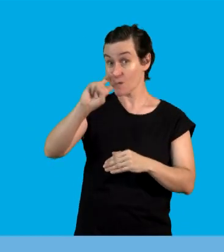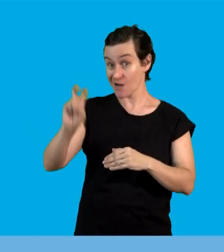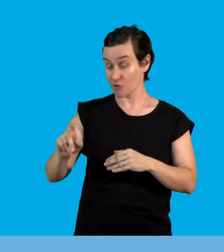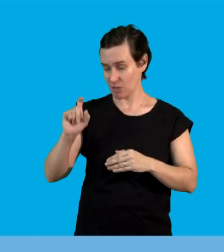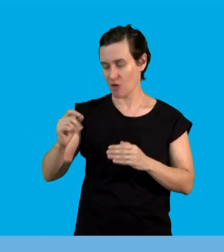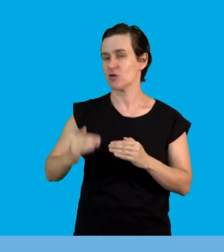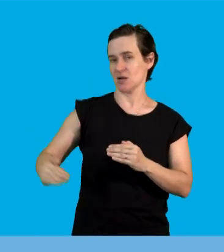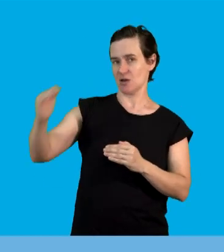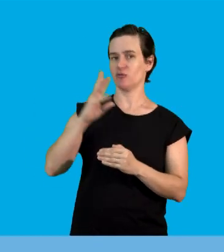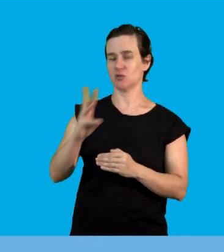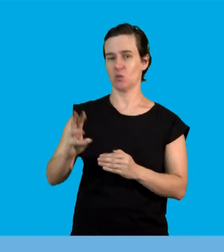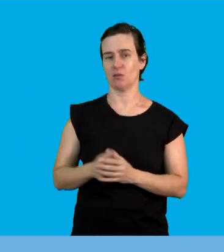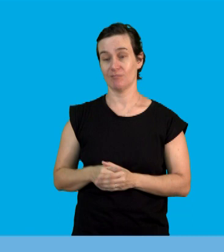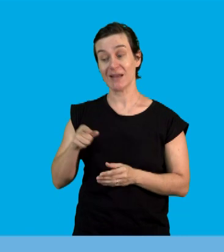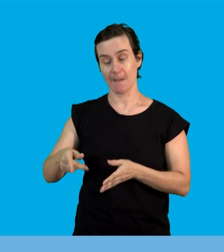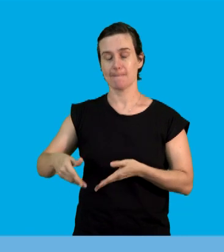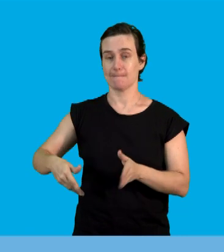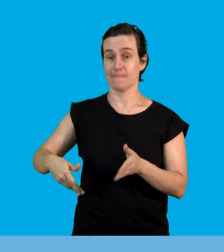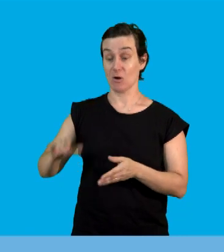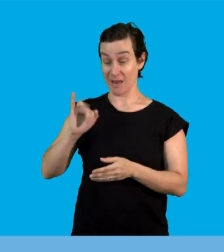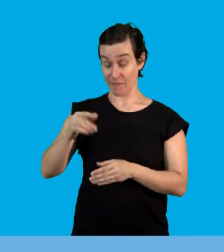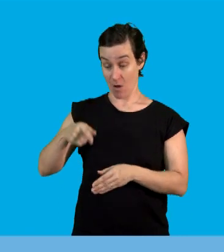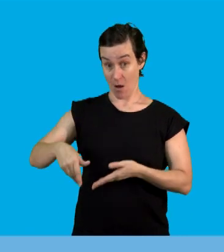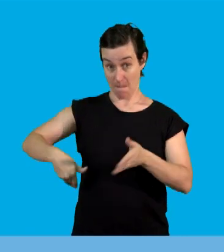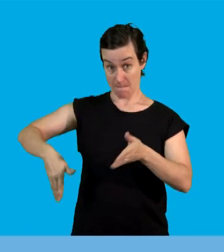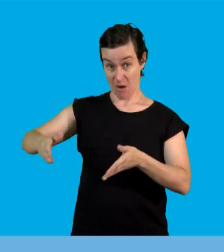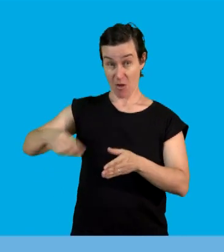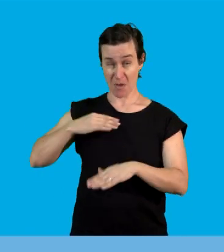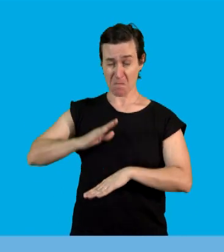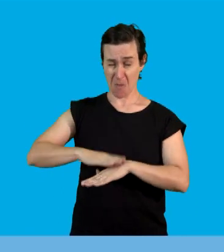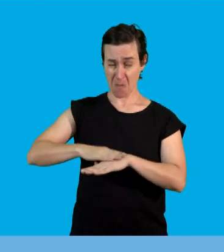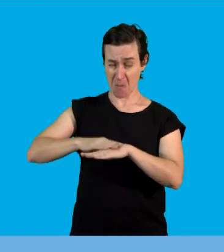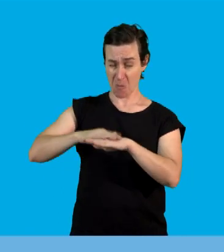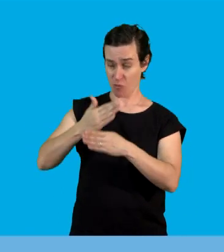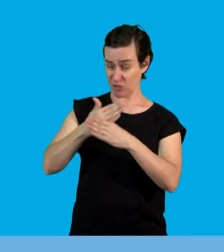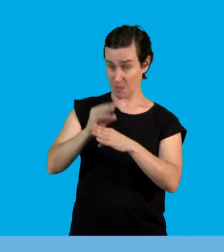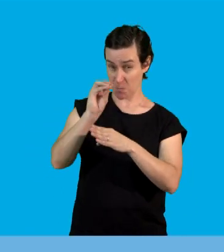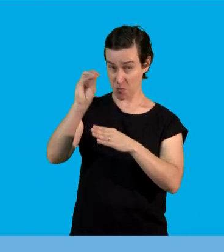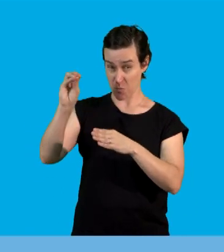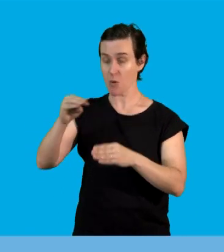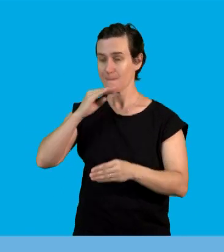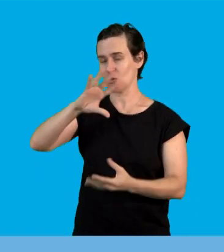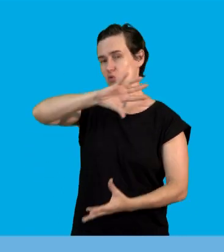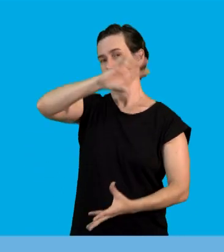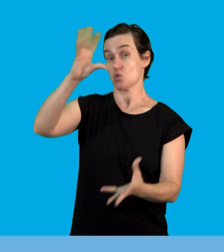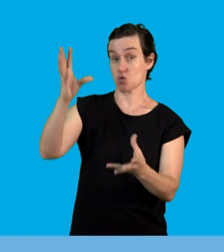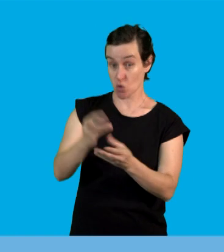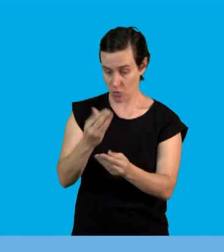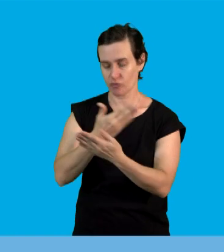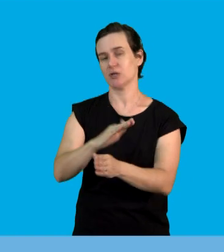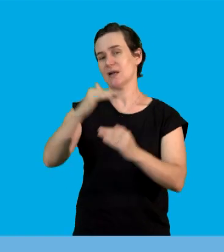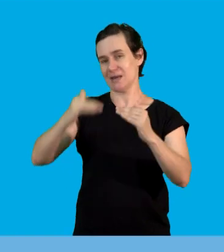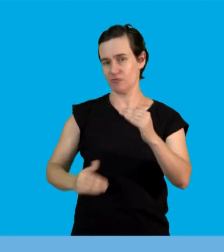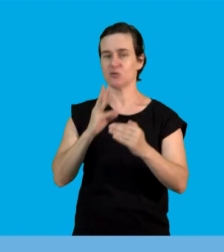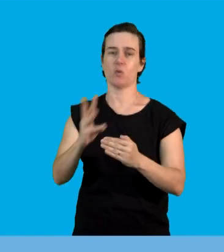increase resistance in a parallel circuit, we are going to be decreasing the current. So if the resistance in a parallel